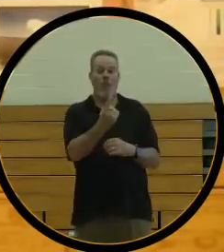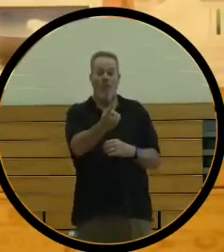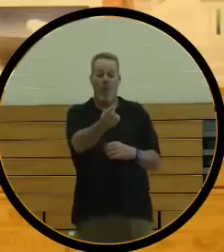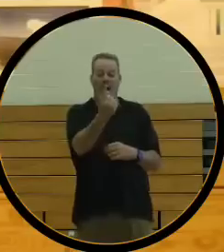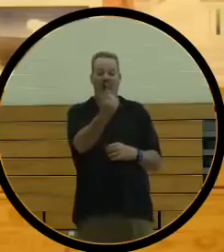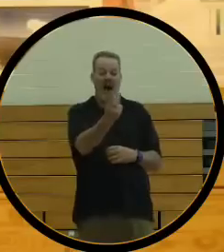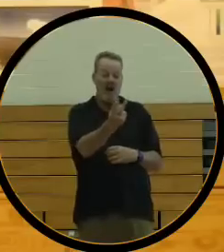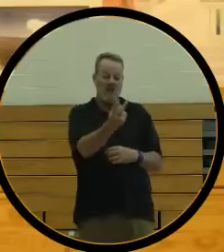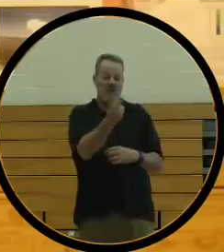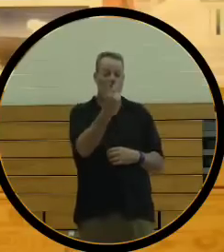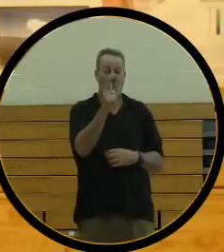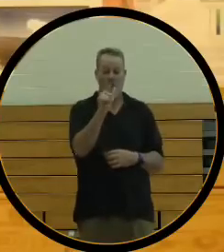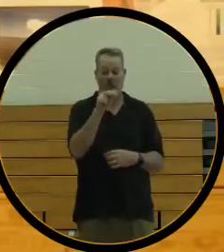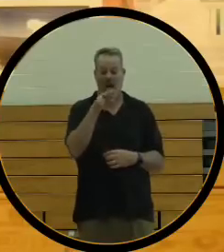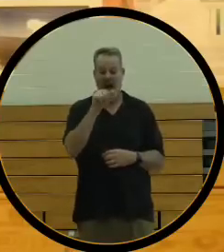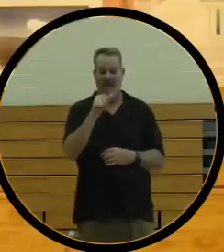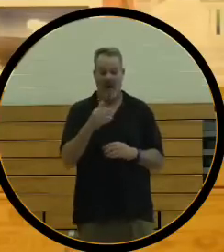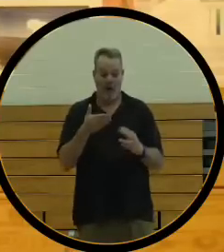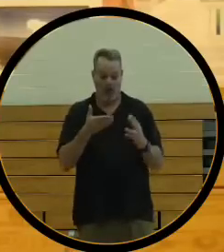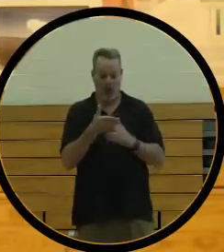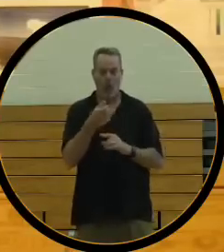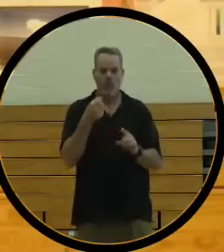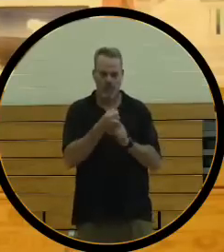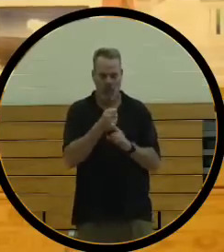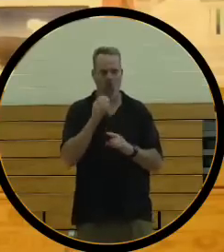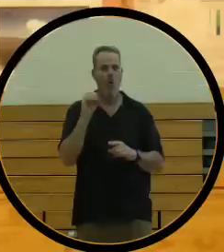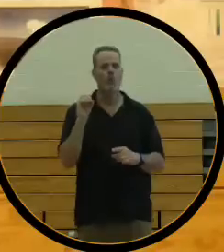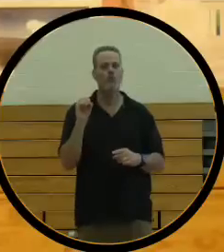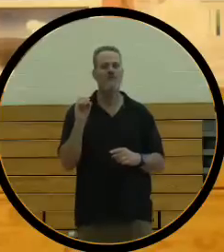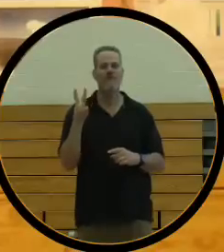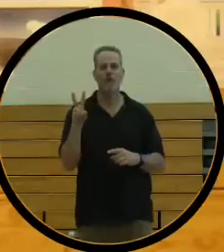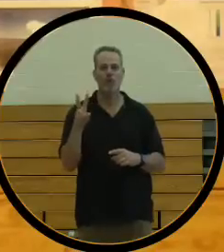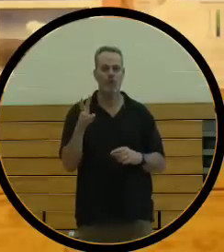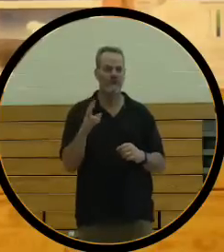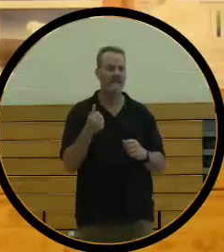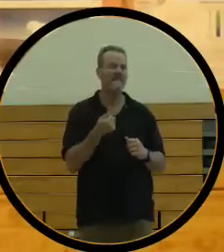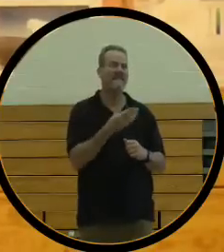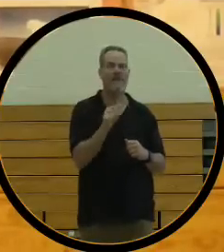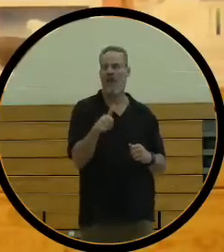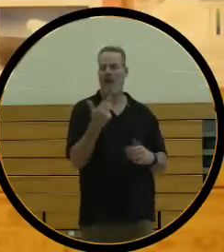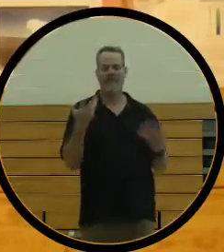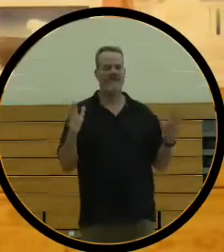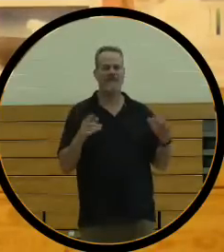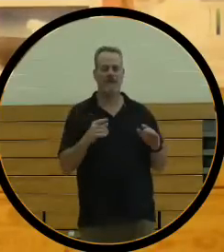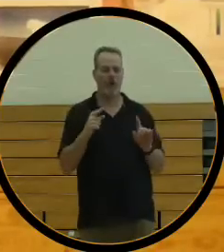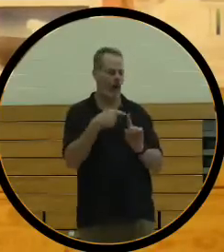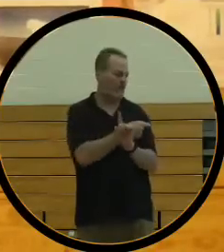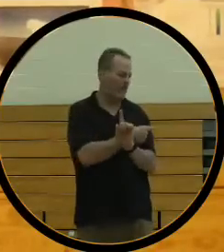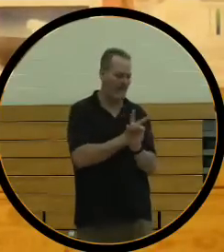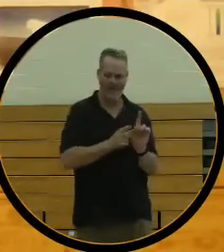or two lava flows that have really gone through there. A lot of other lava flows have missed it, right? So you just never know.